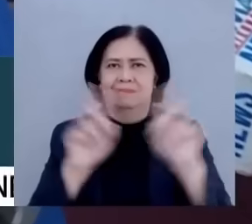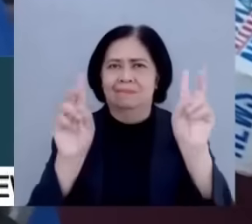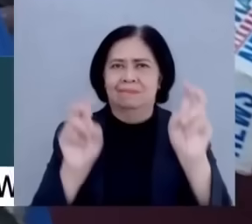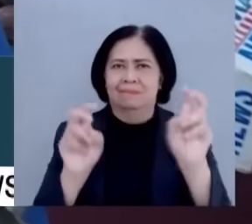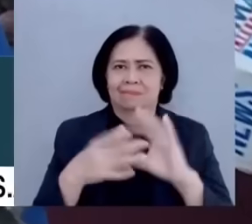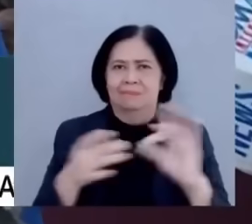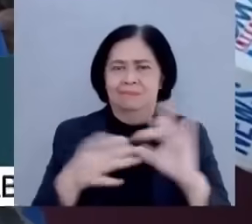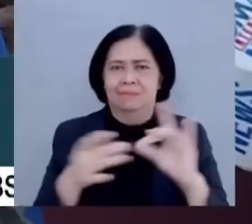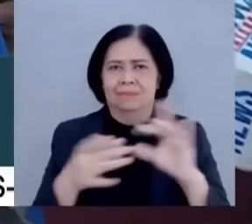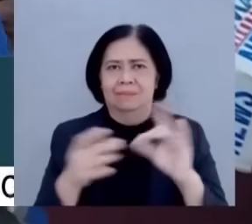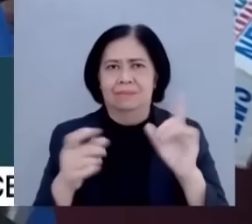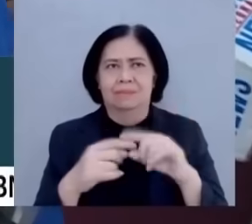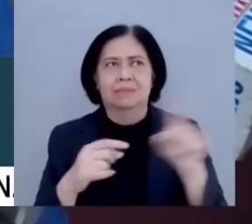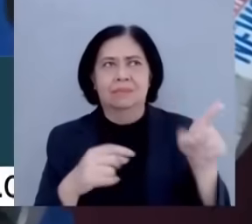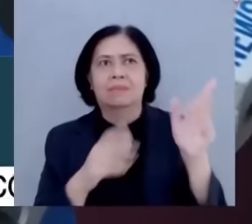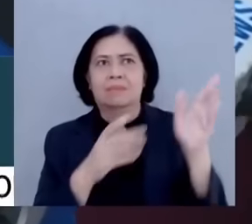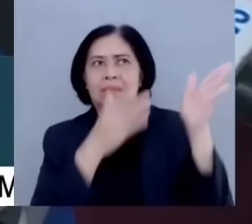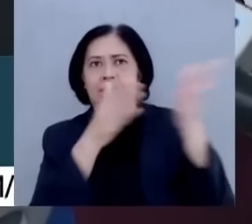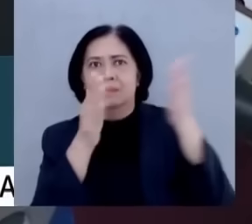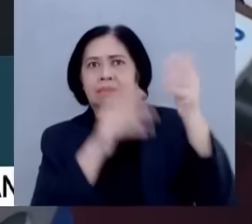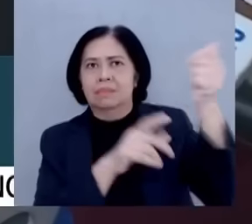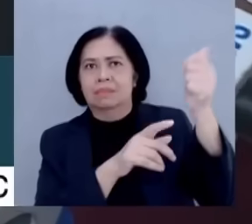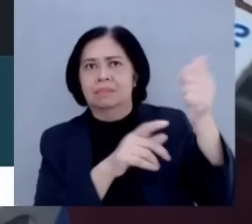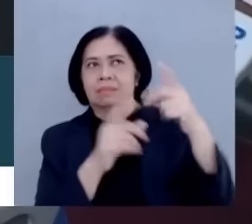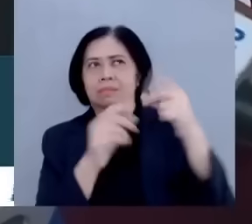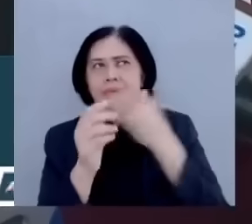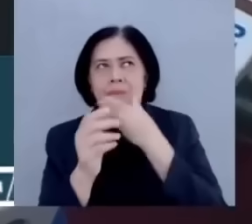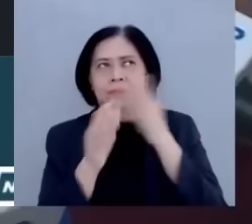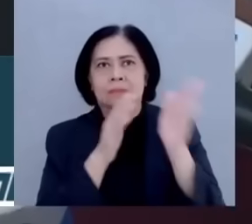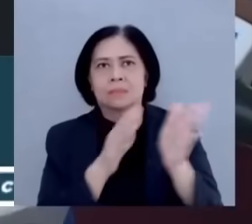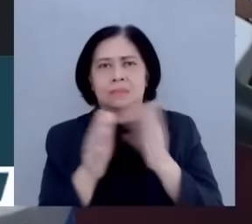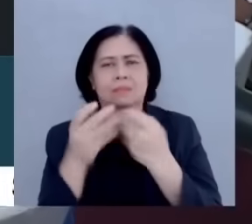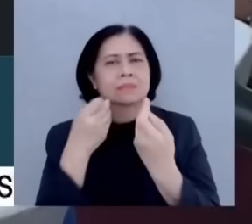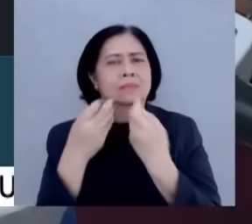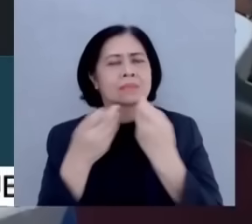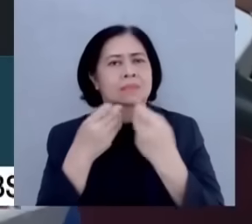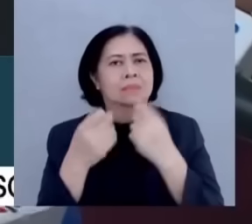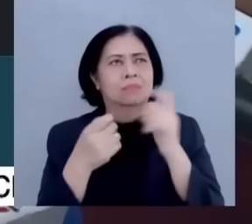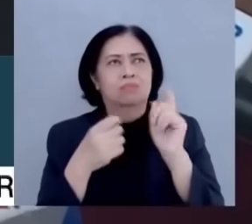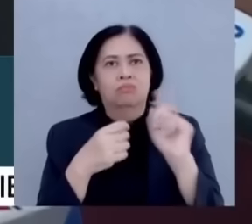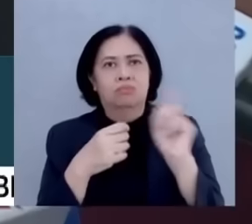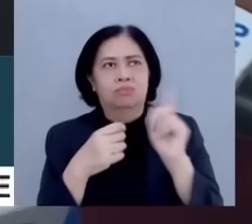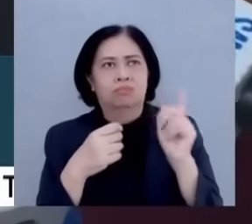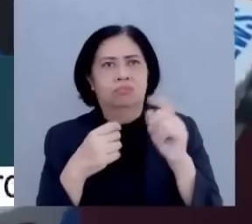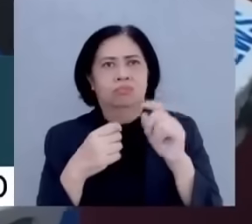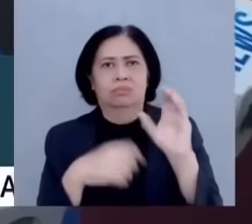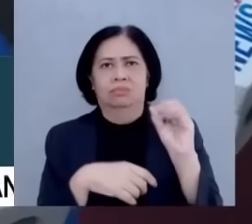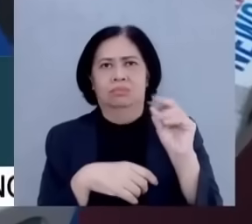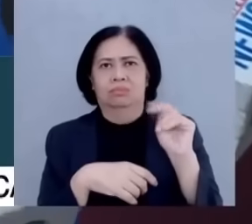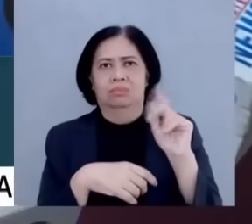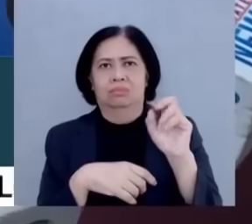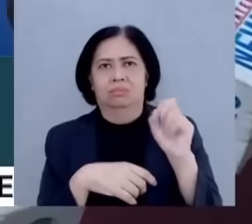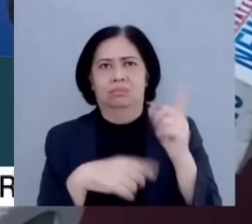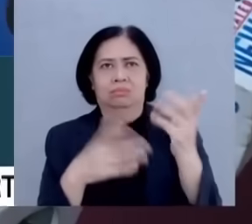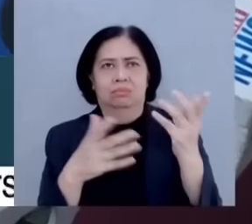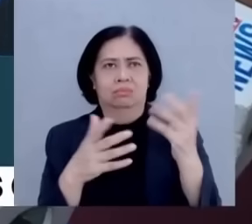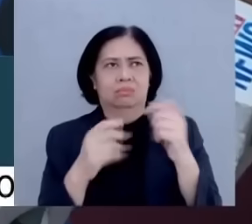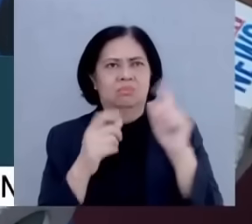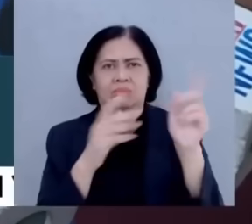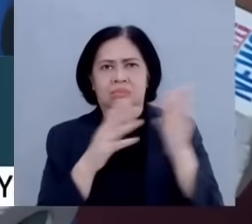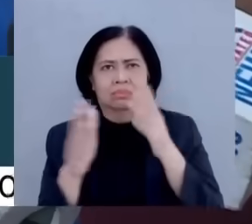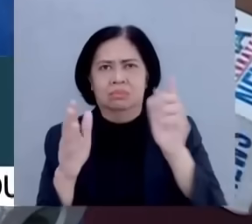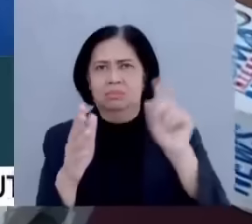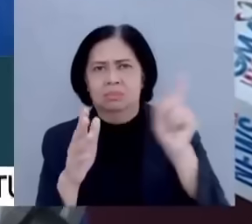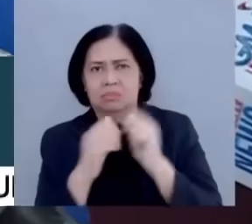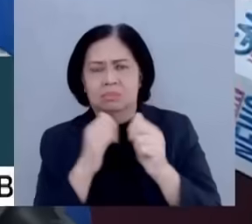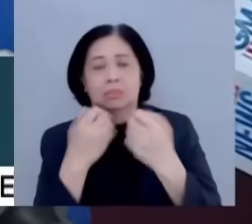they have a playbook. Yes. That they're going by. Yes. So, can you explain to us that context? Set it straight. Yes. And also, explain